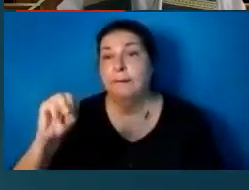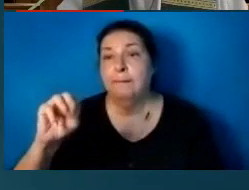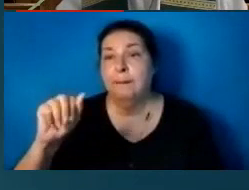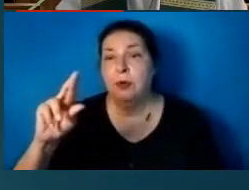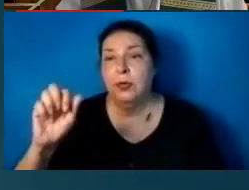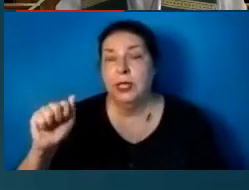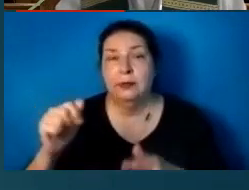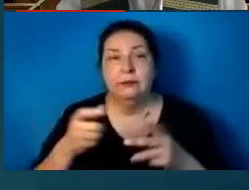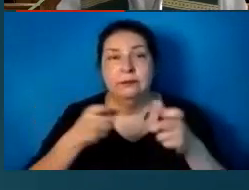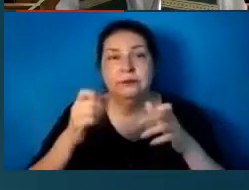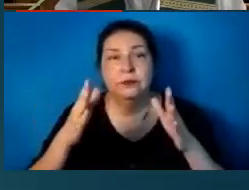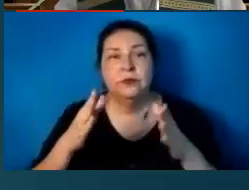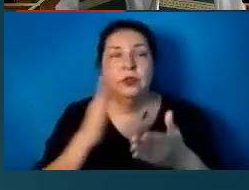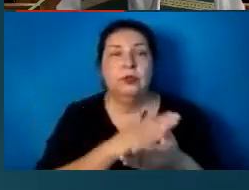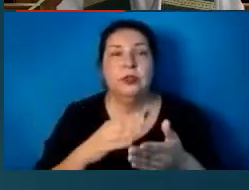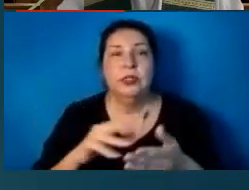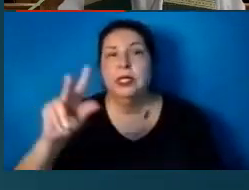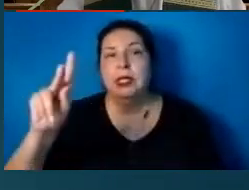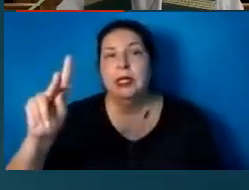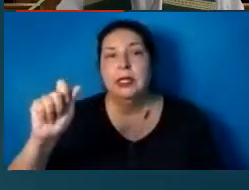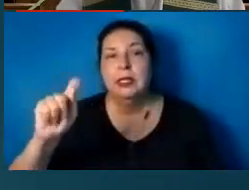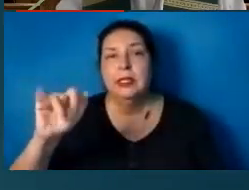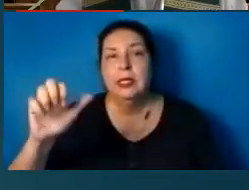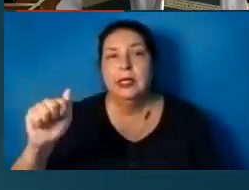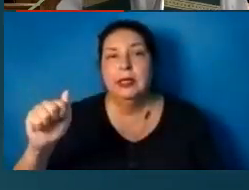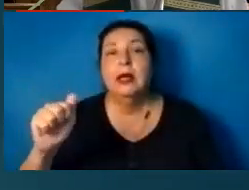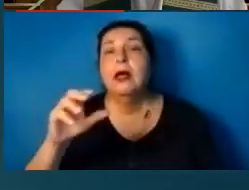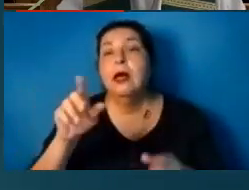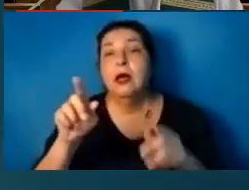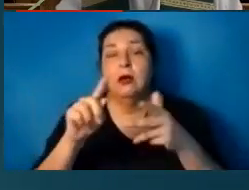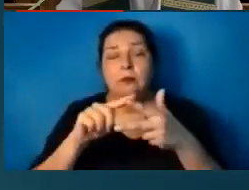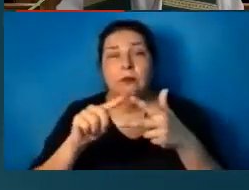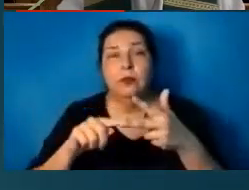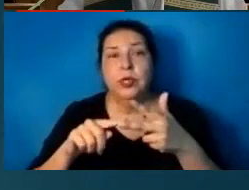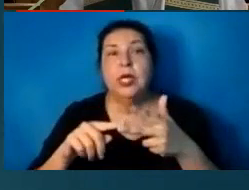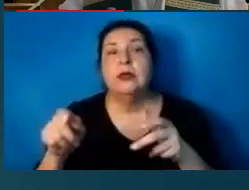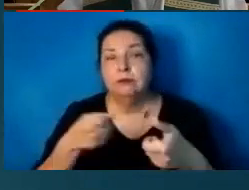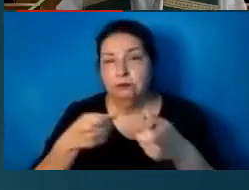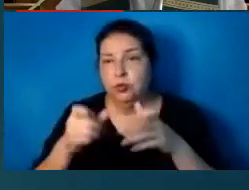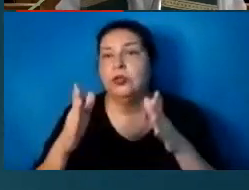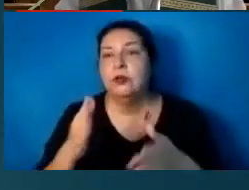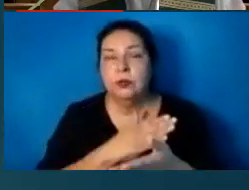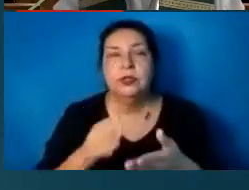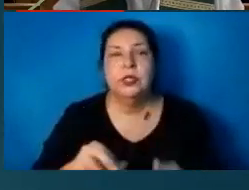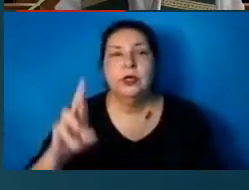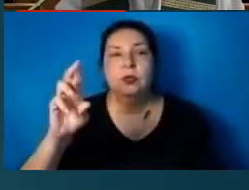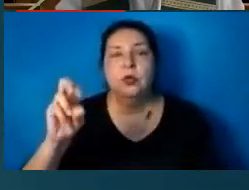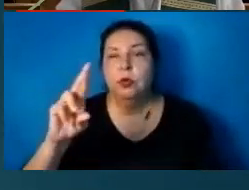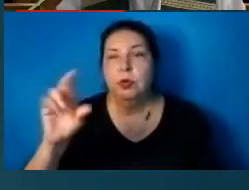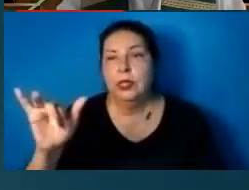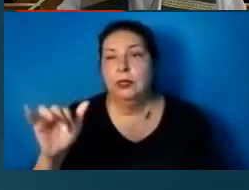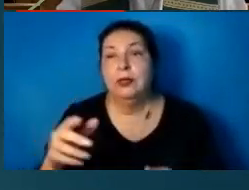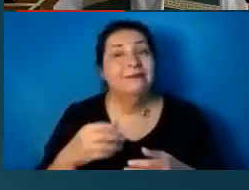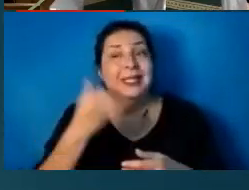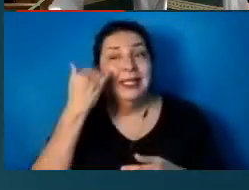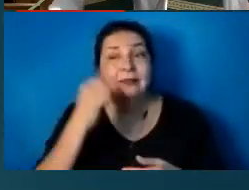our director of music, Katja Richardson, and our co-director of music, Rory Selden. Without these people, these tapings